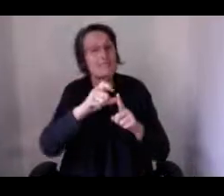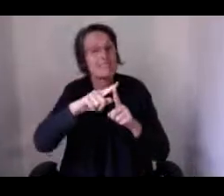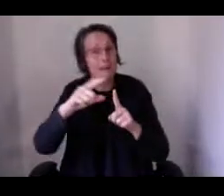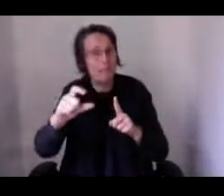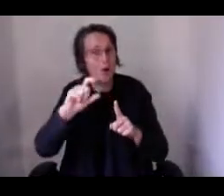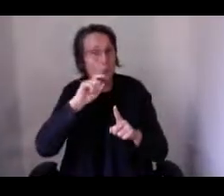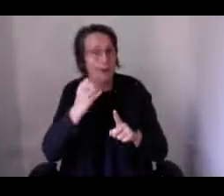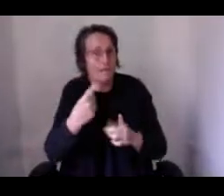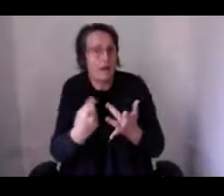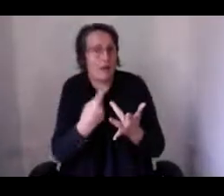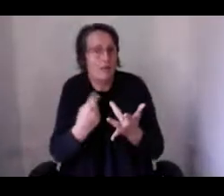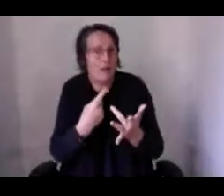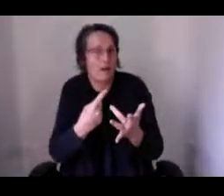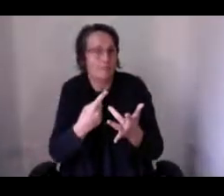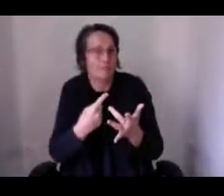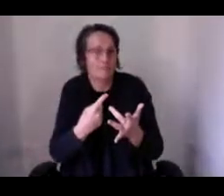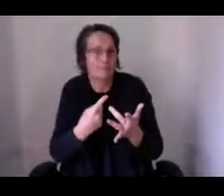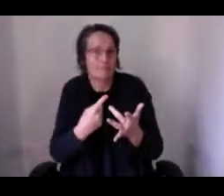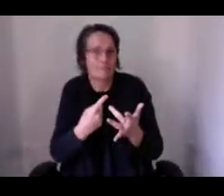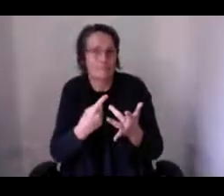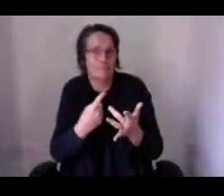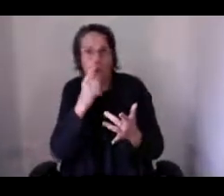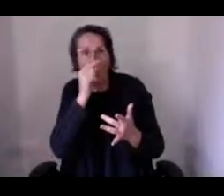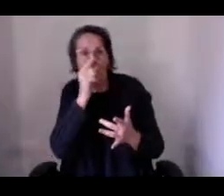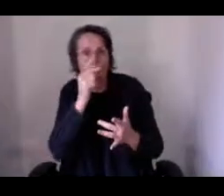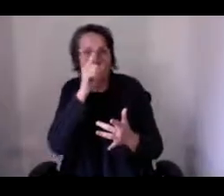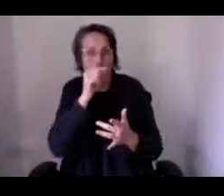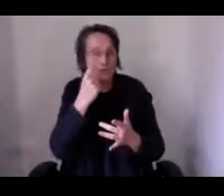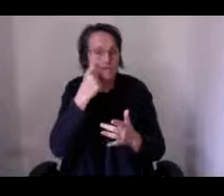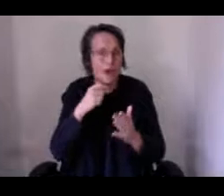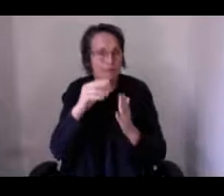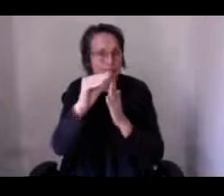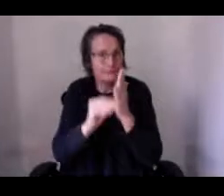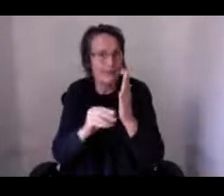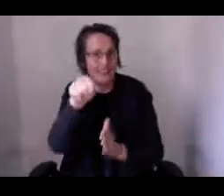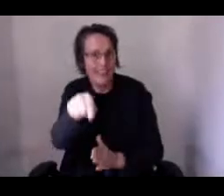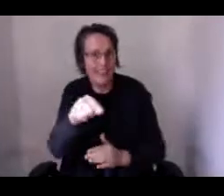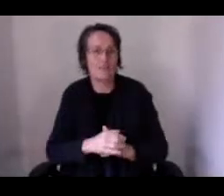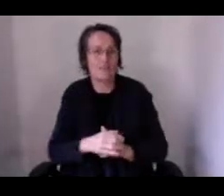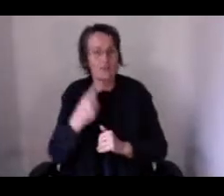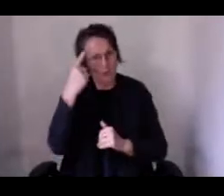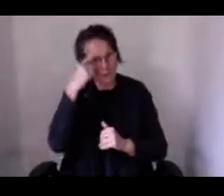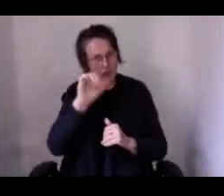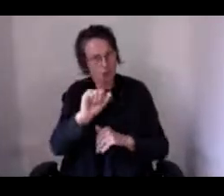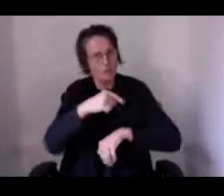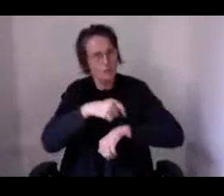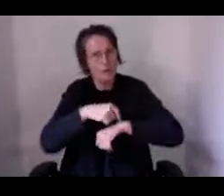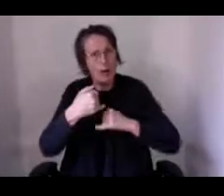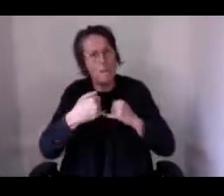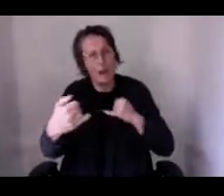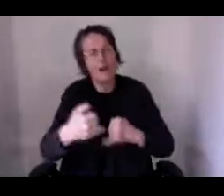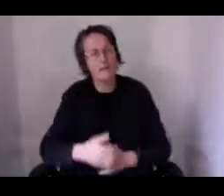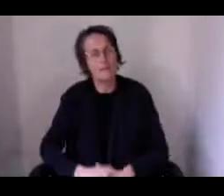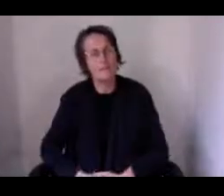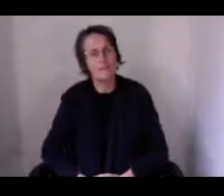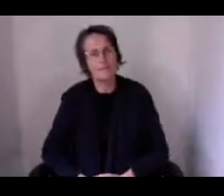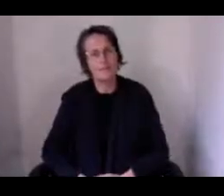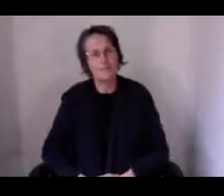So maybe, you know, think about how you want to timeline your work towards getting funding for your project.